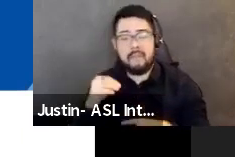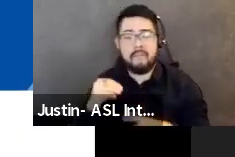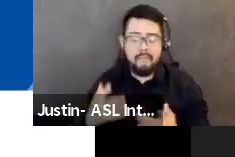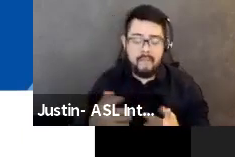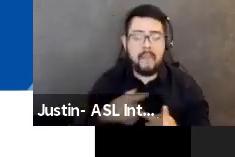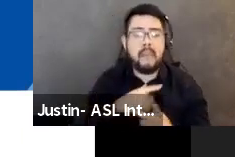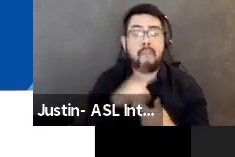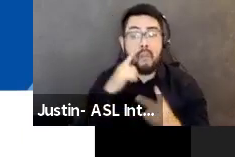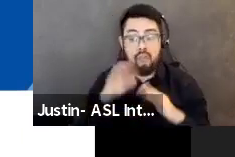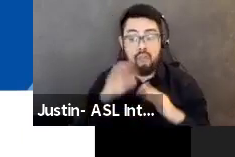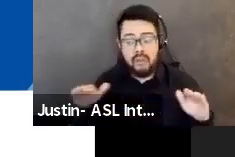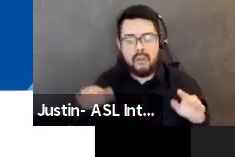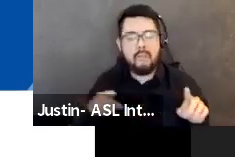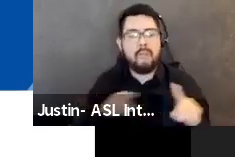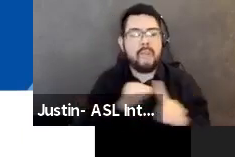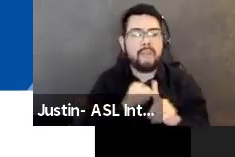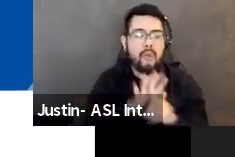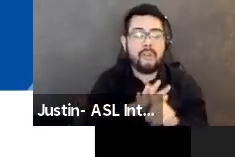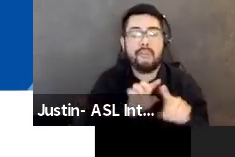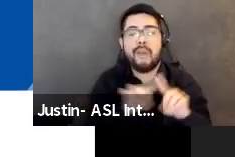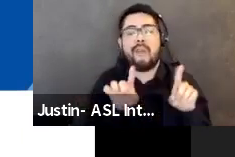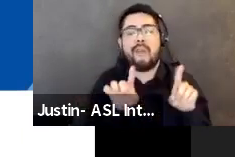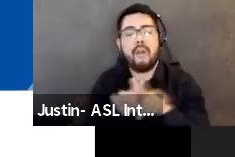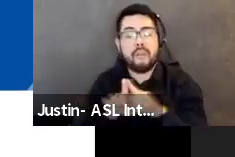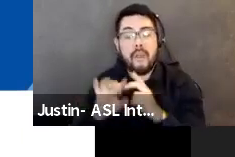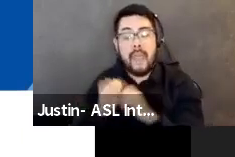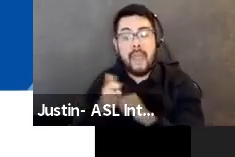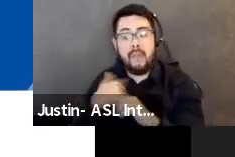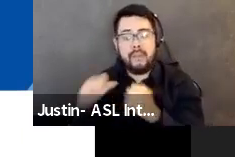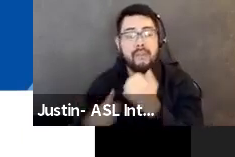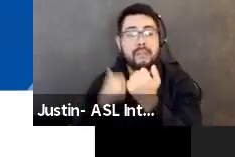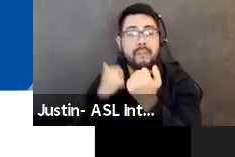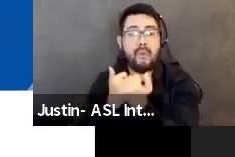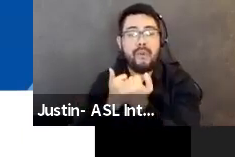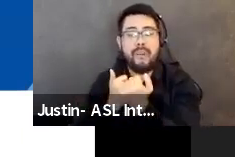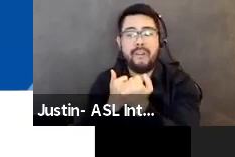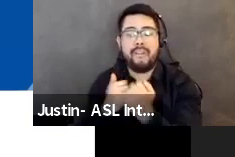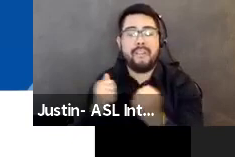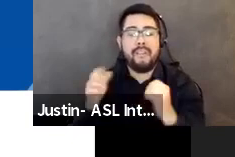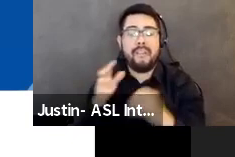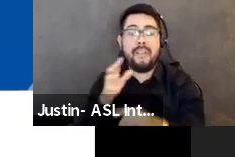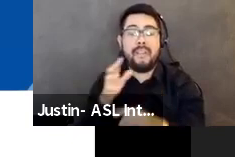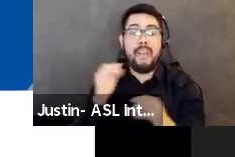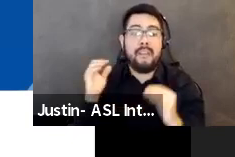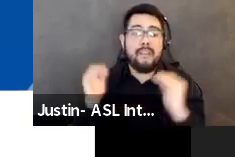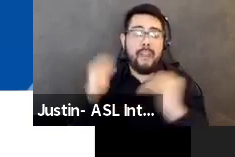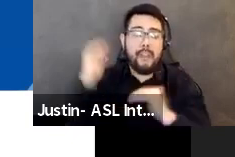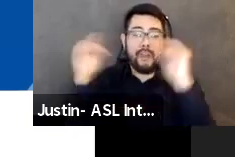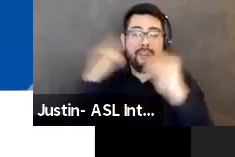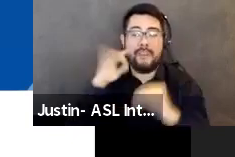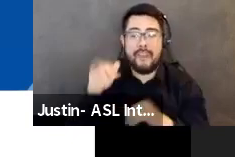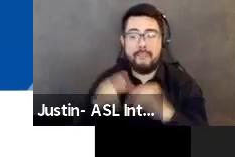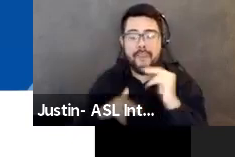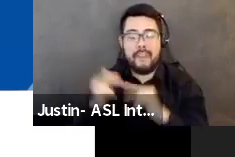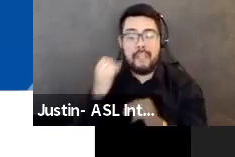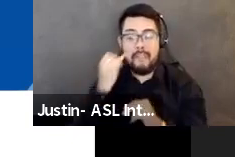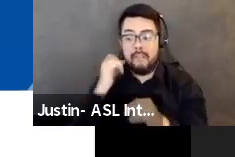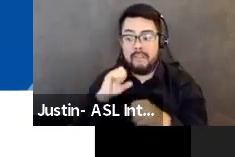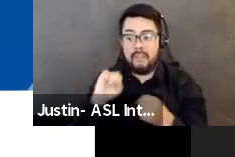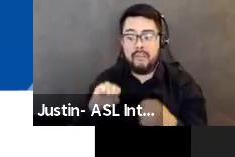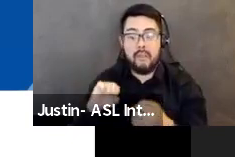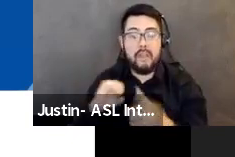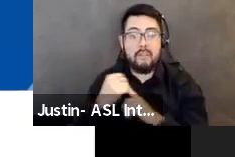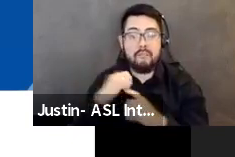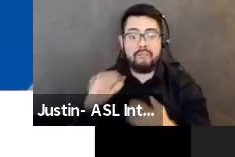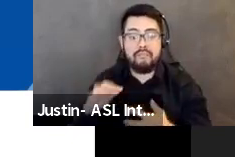as what is necessary to support the adults in the building on de-escalation and linking students to needed supports